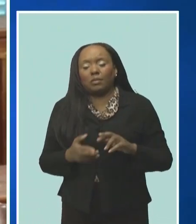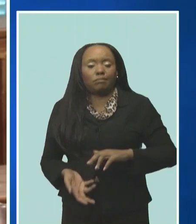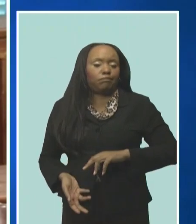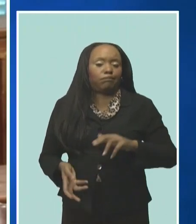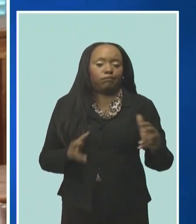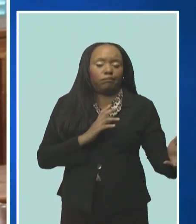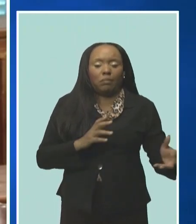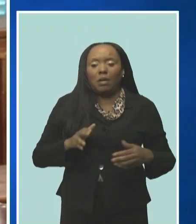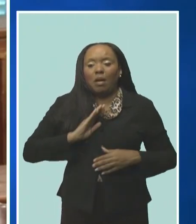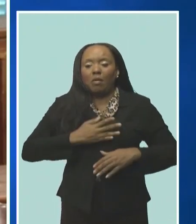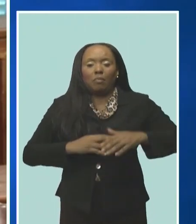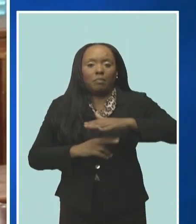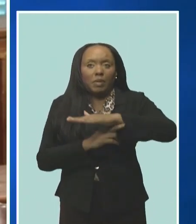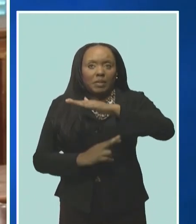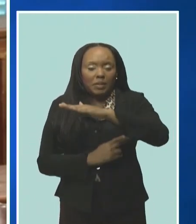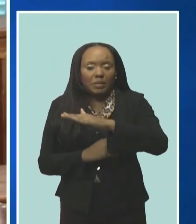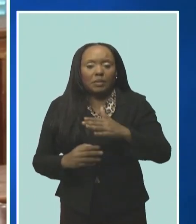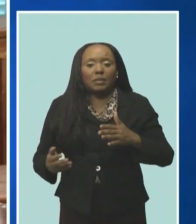our bridges.